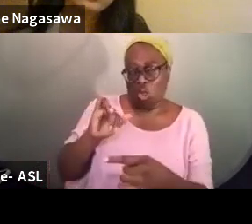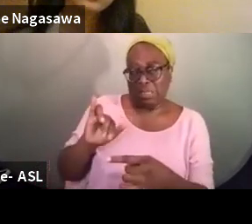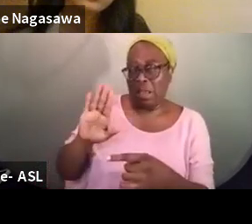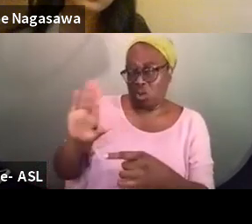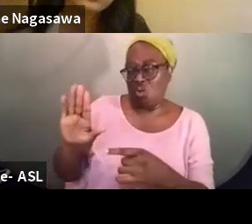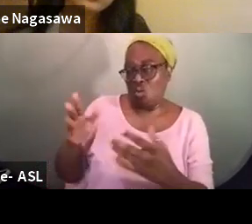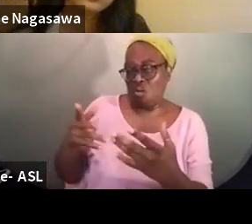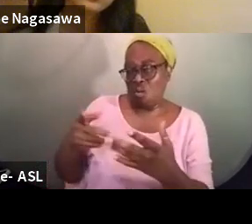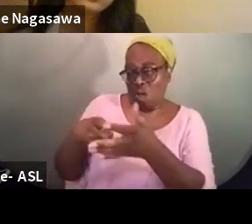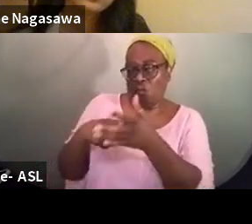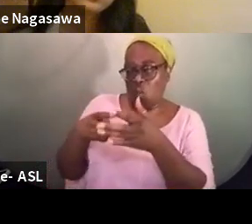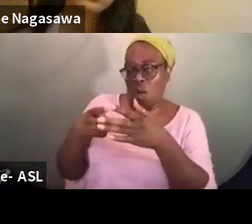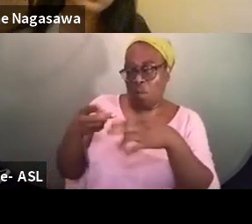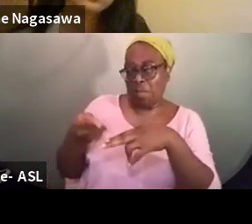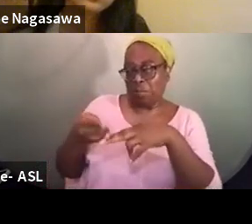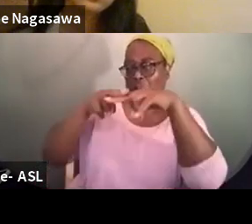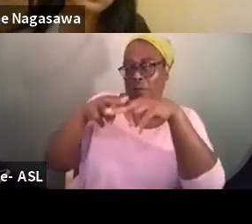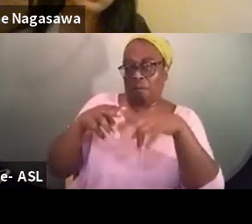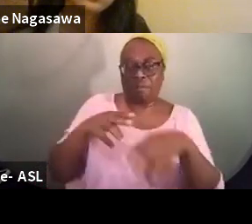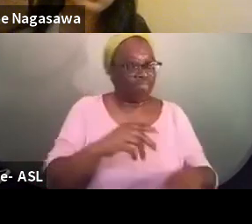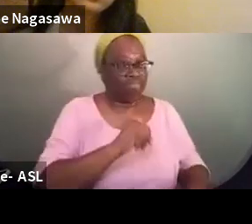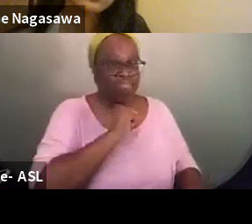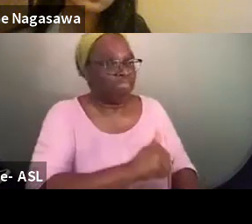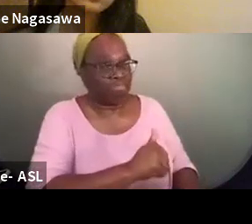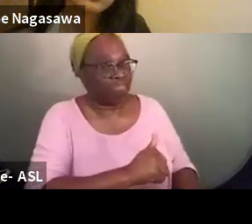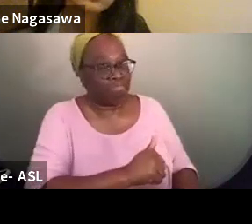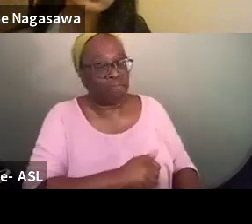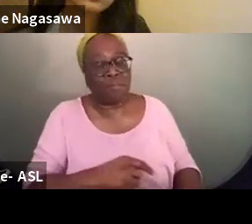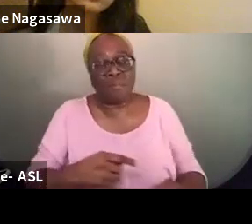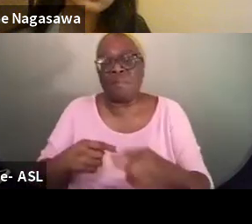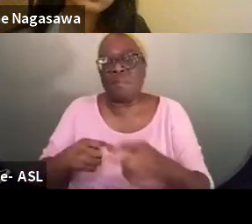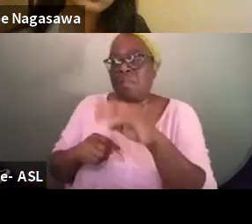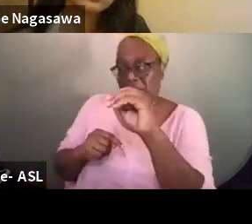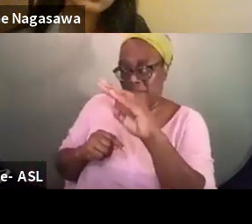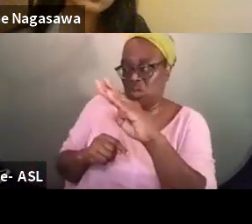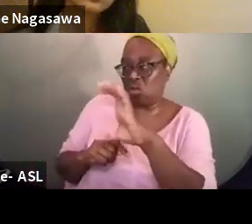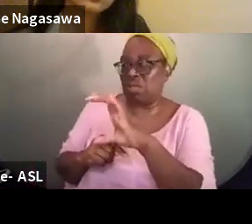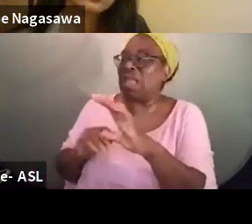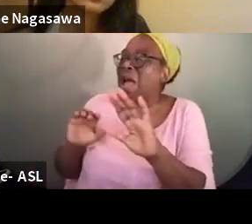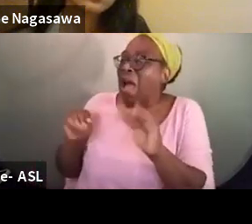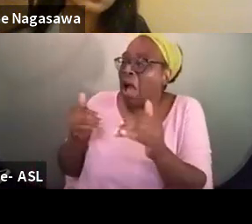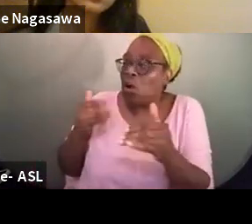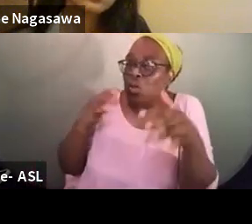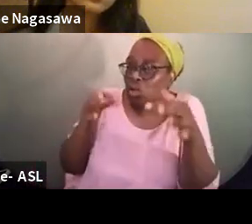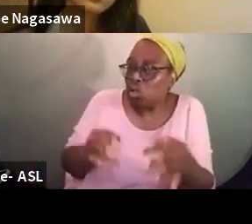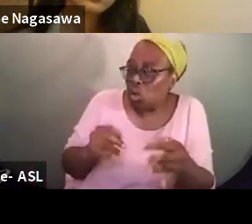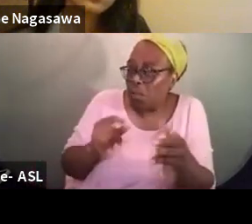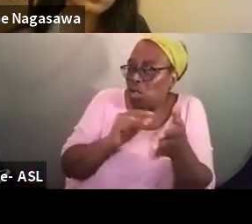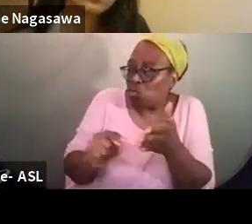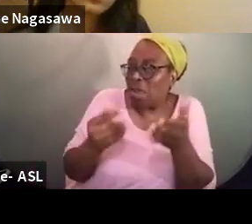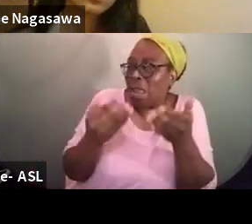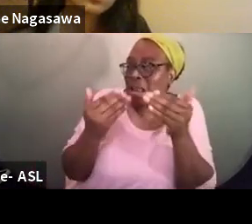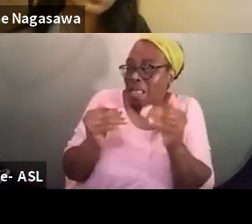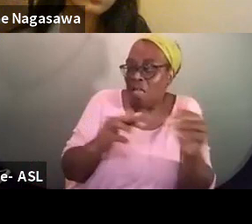respond, please. I have indicated that then I would ask, how do you determine grade level